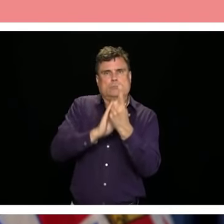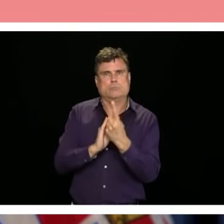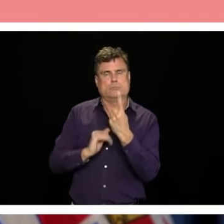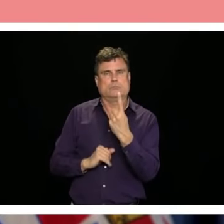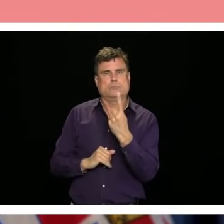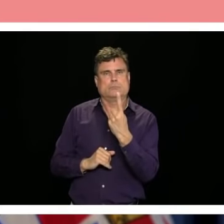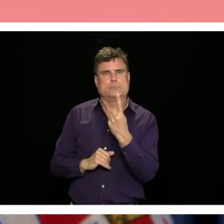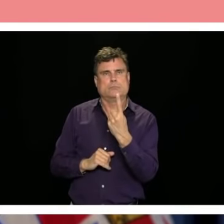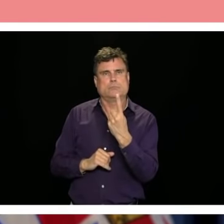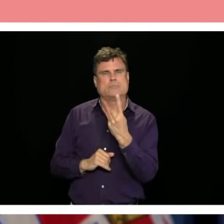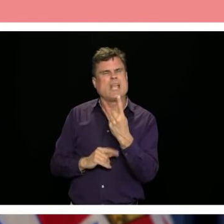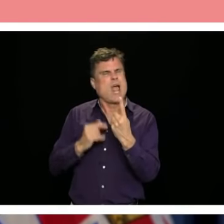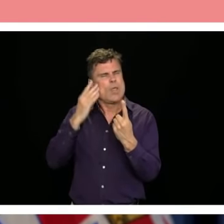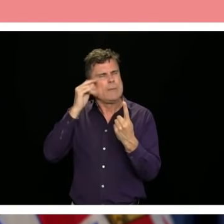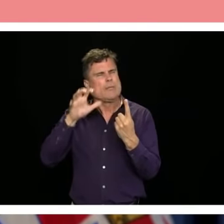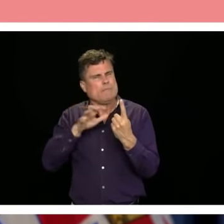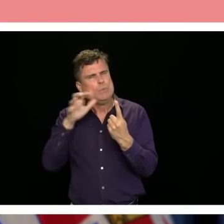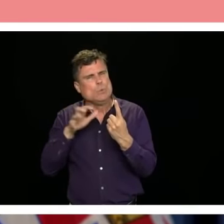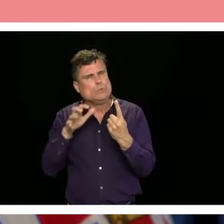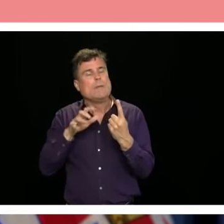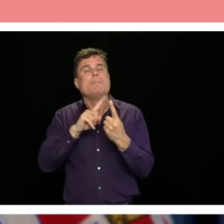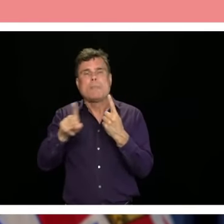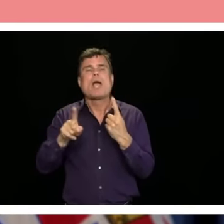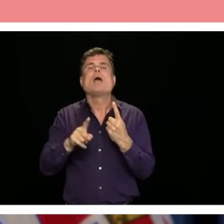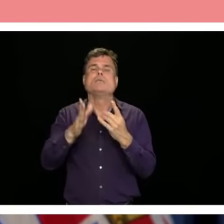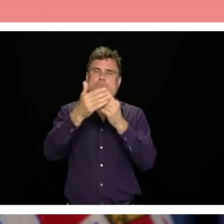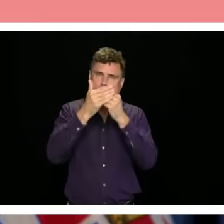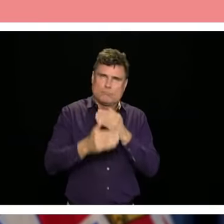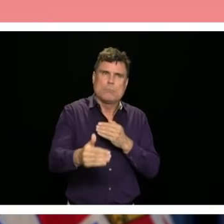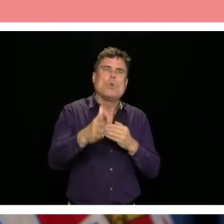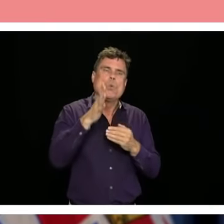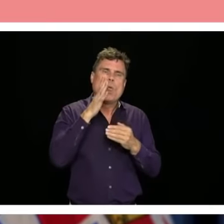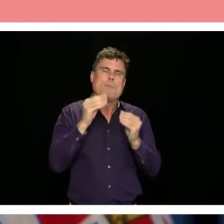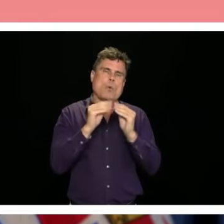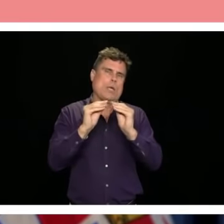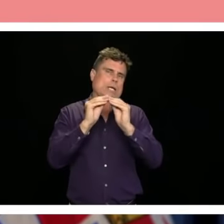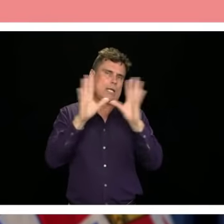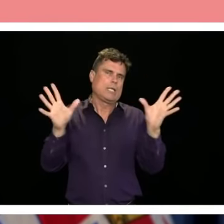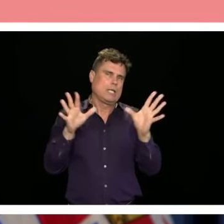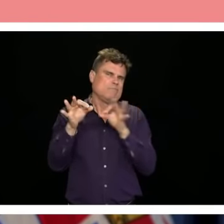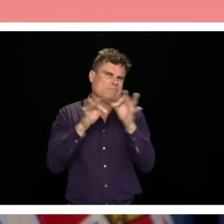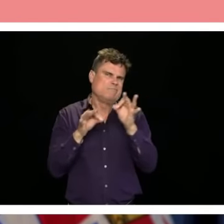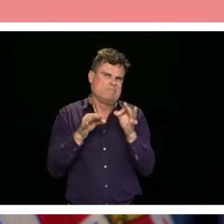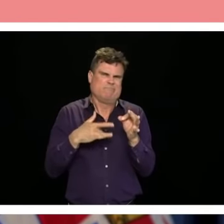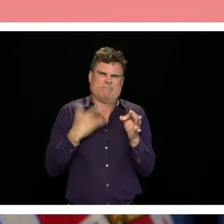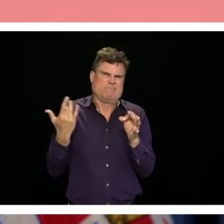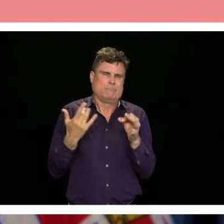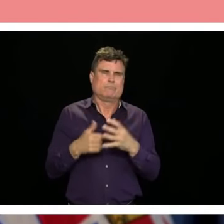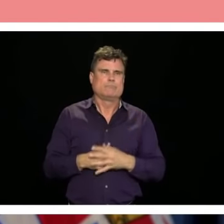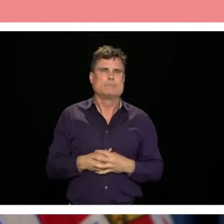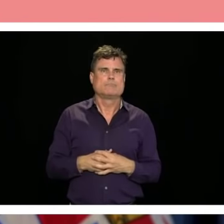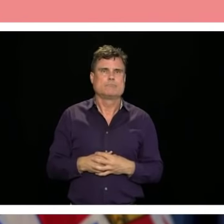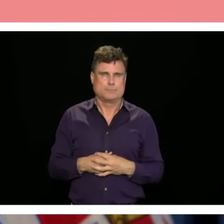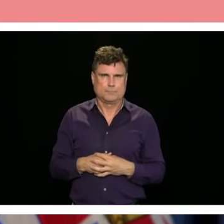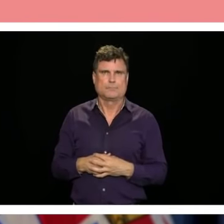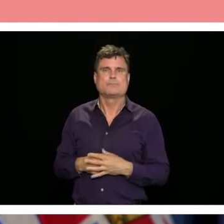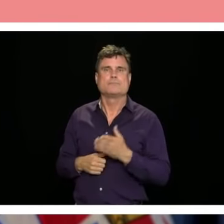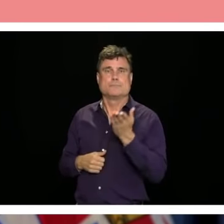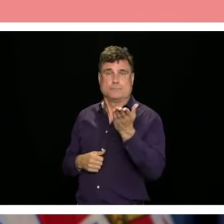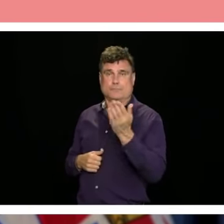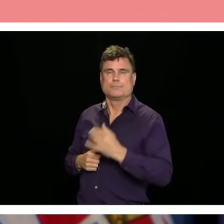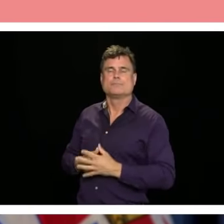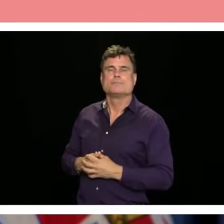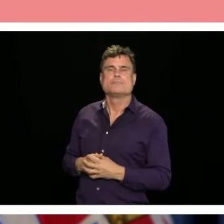going forward, we will be reporting those epi-linked cases every day as they show up. So